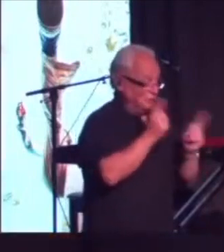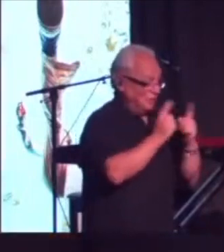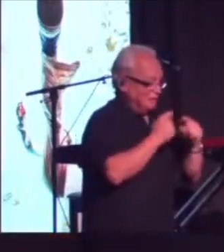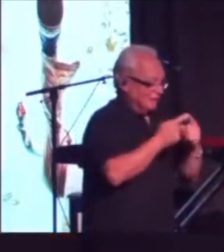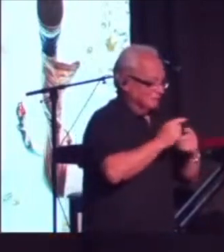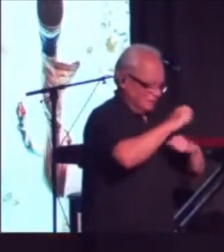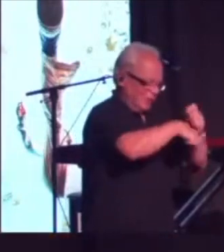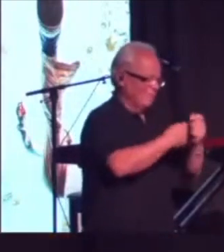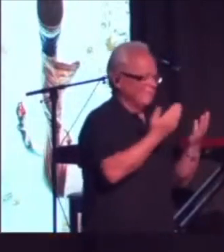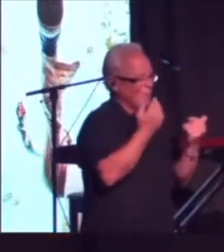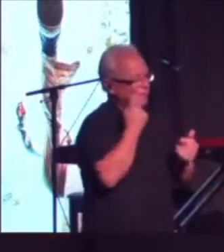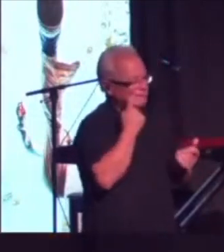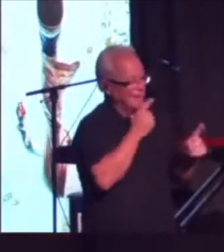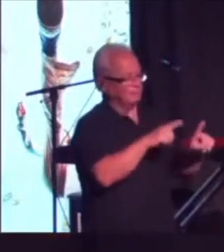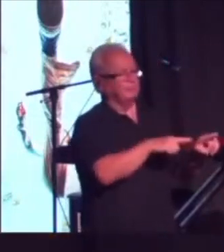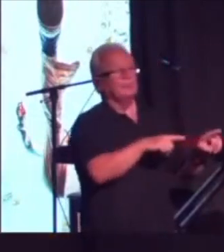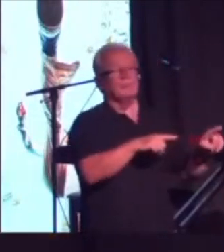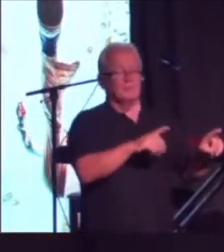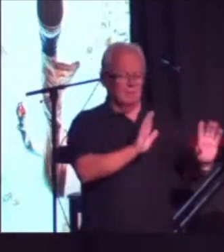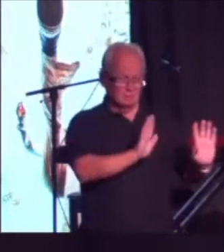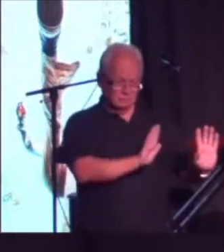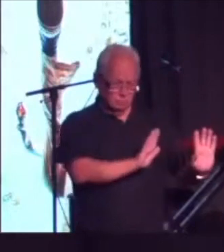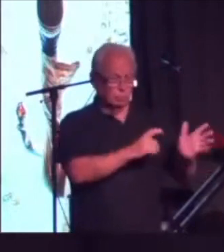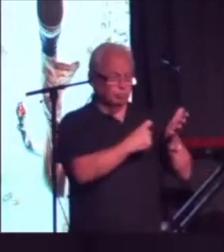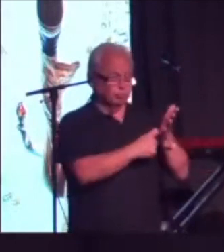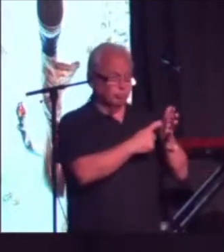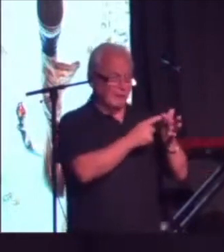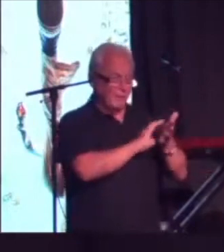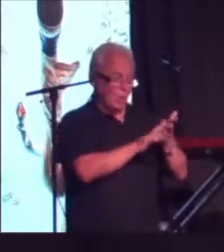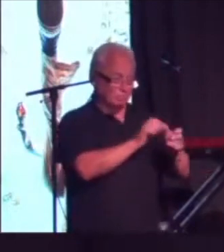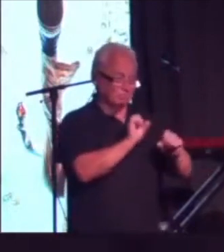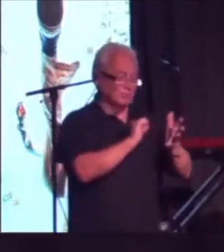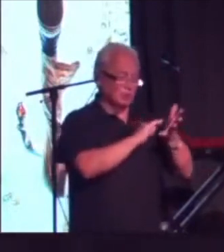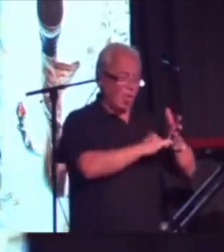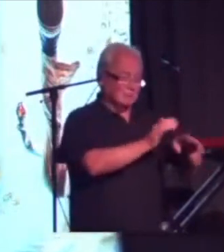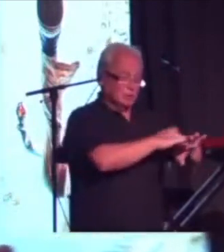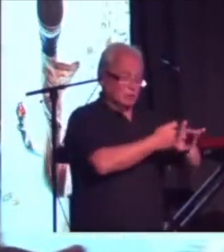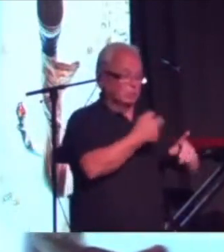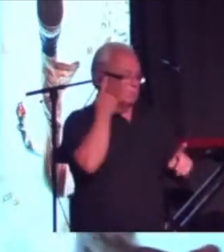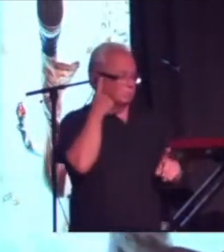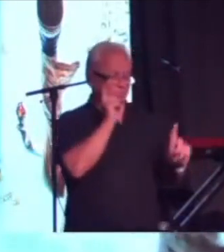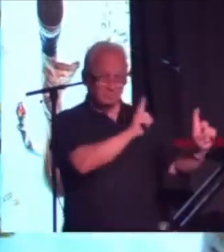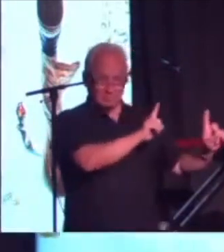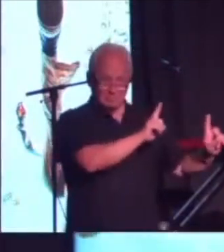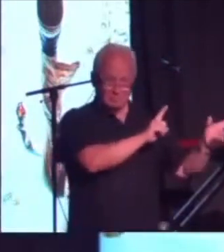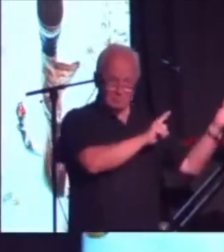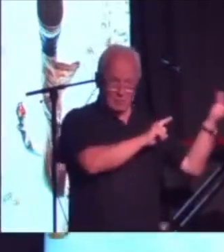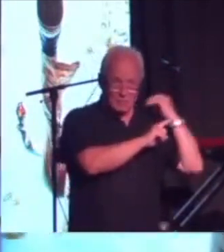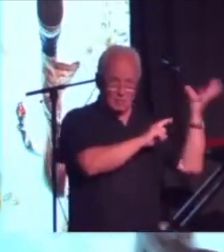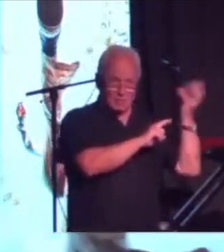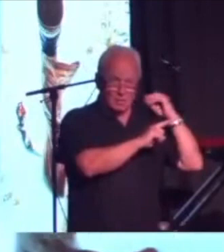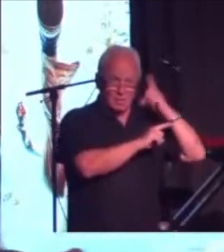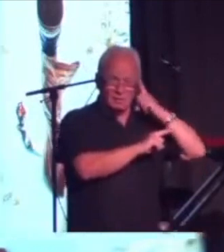But Rehoboam shunned the advice of these older men and instead listened to a bunch of morons that he'd